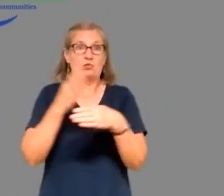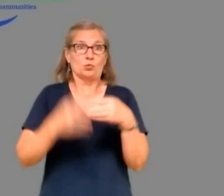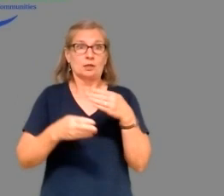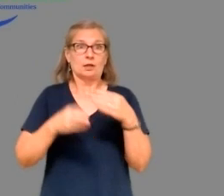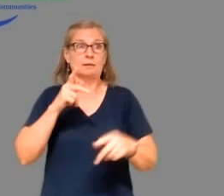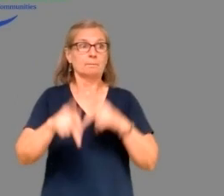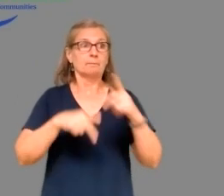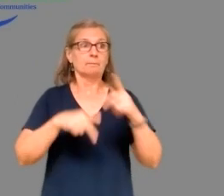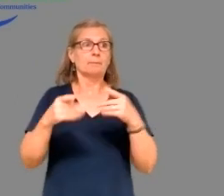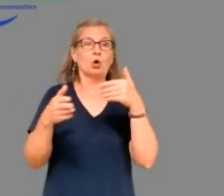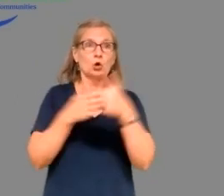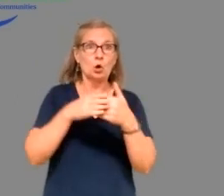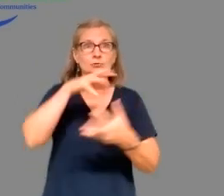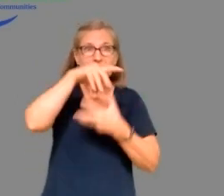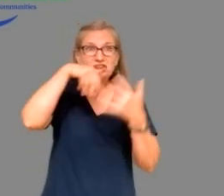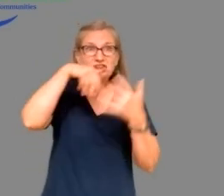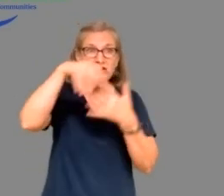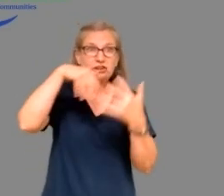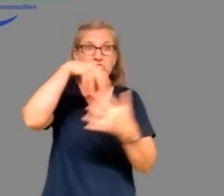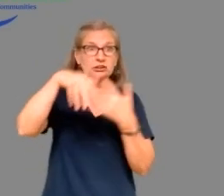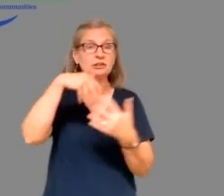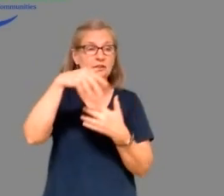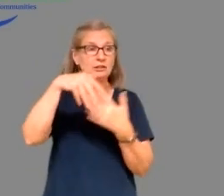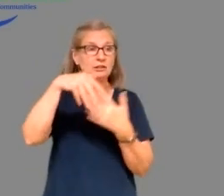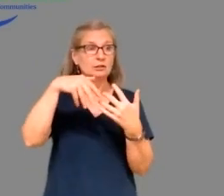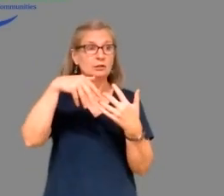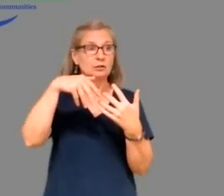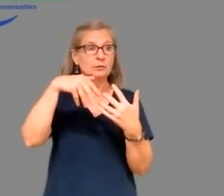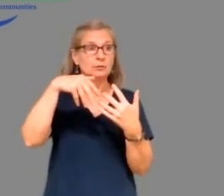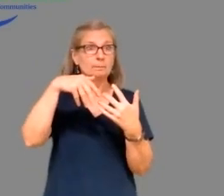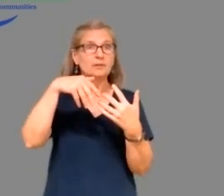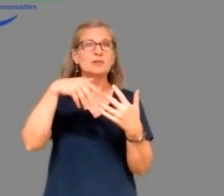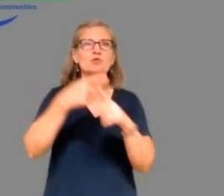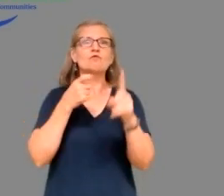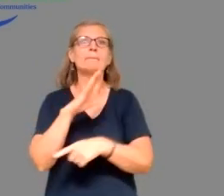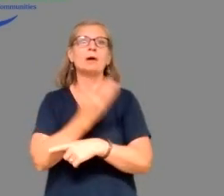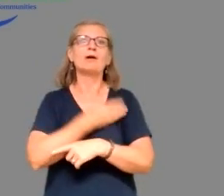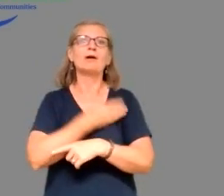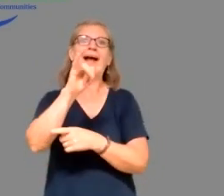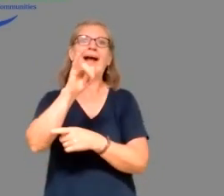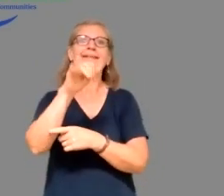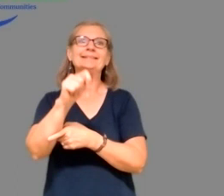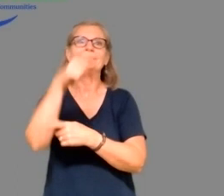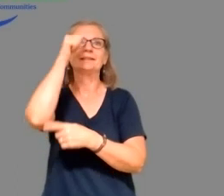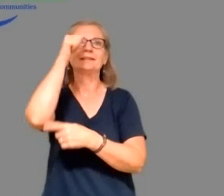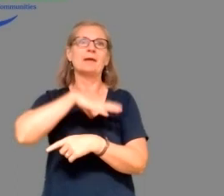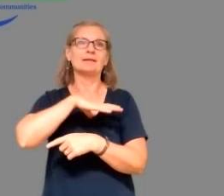weekend? Let me repeat that question. So the question was from our IT guy, Steve,